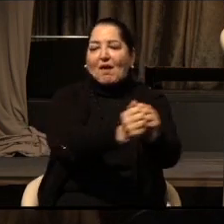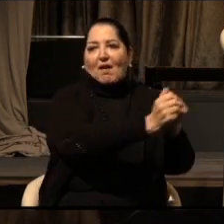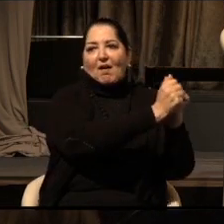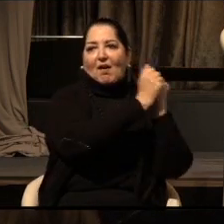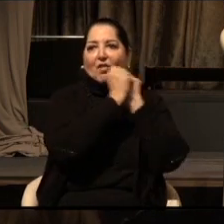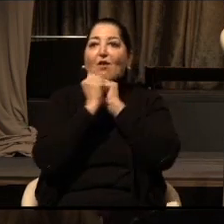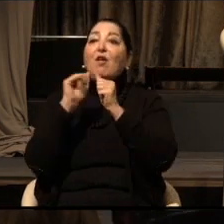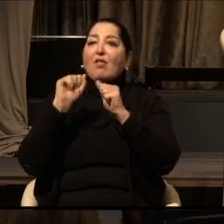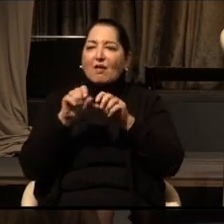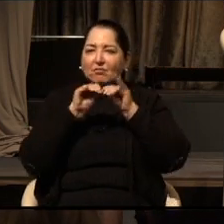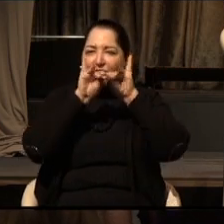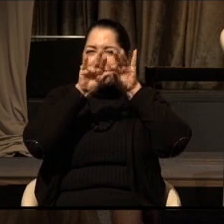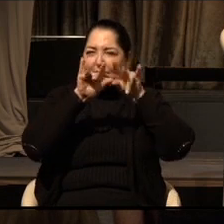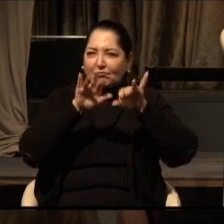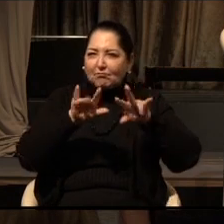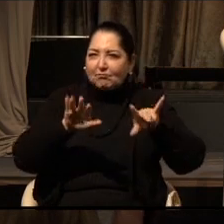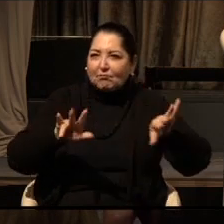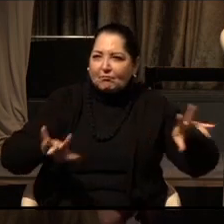That,